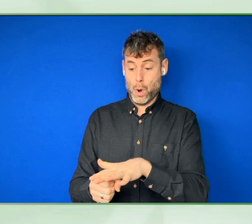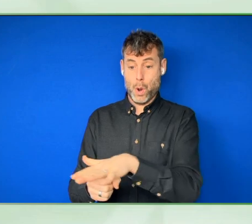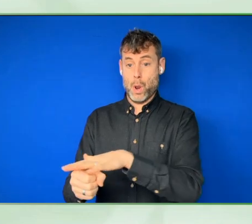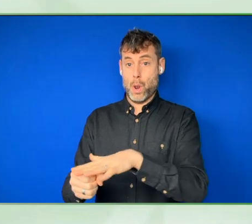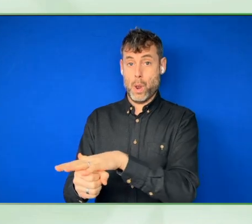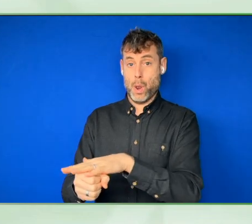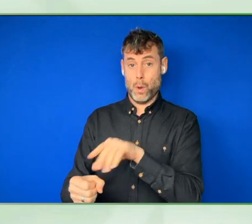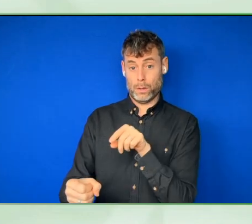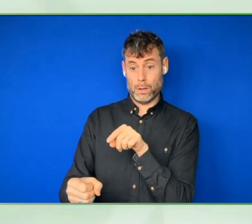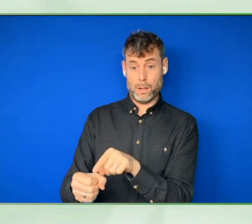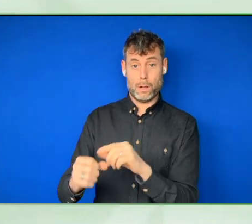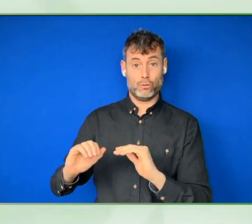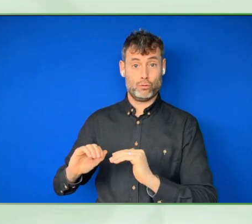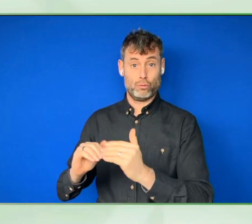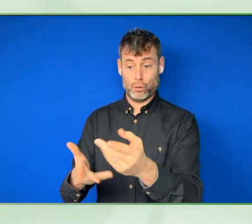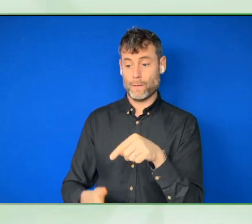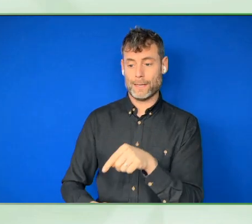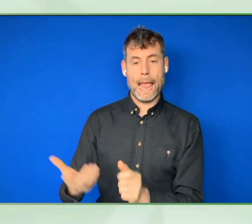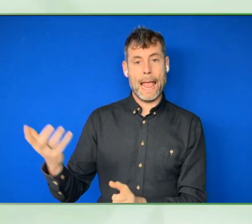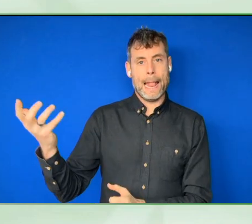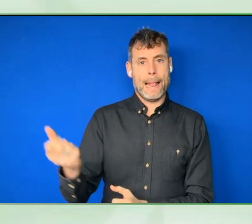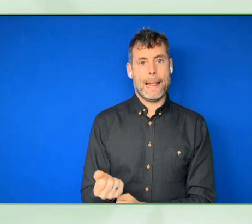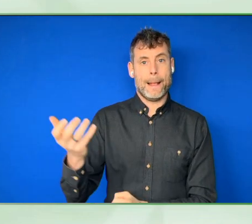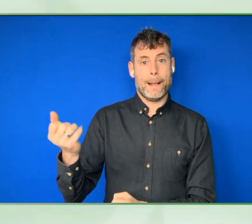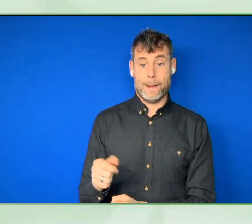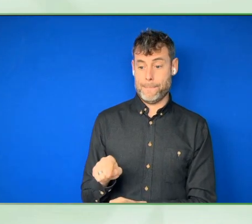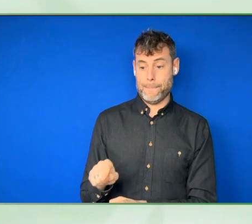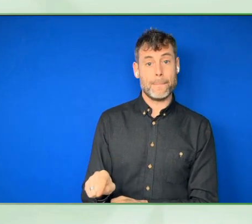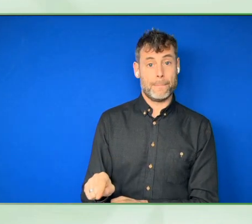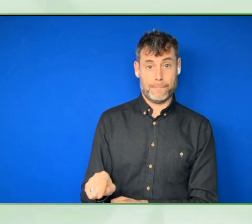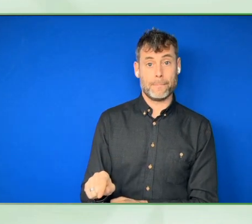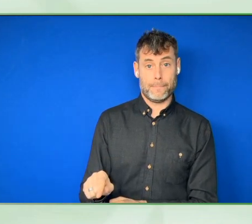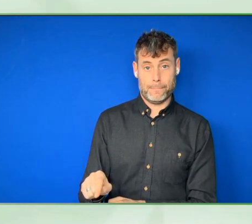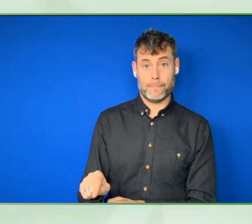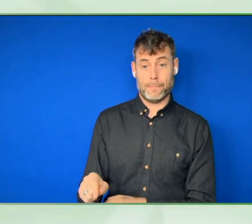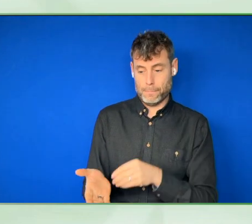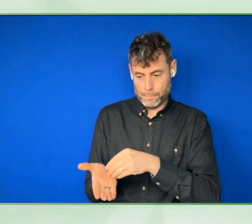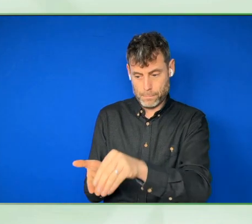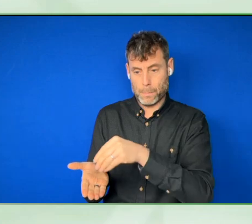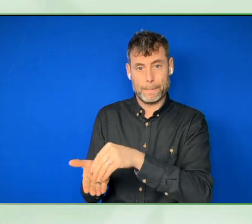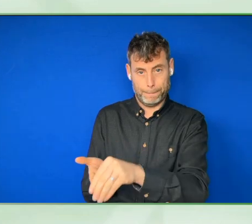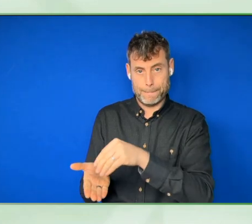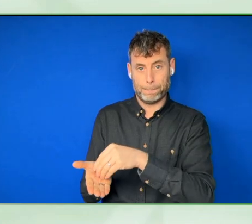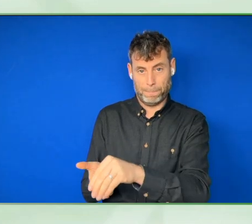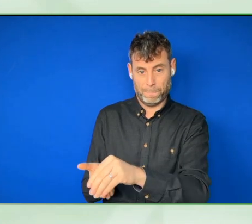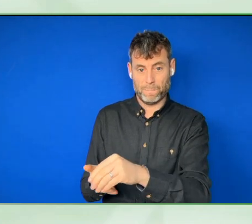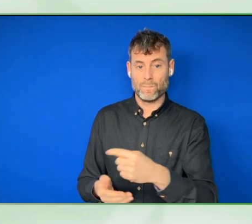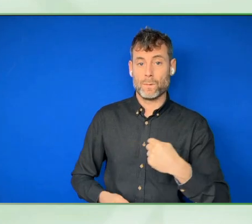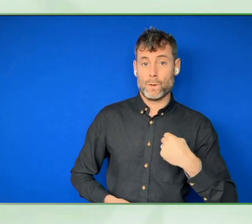generate an income that allows that all the services that we bring or they bring